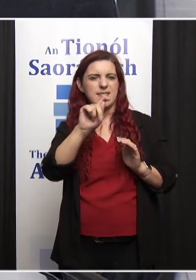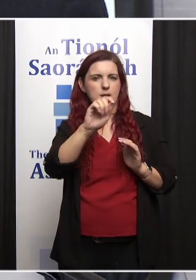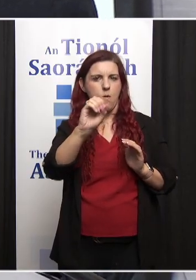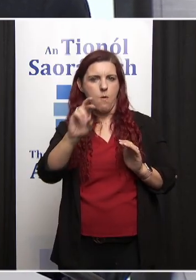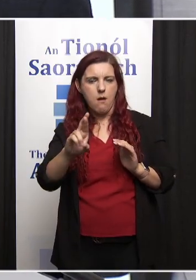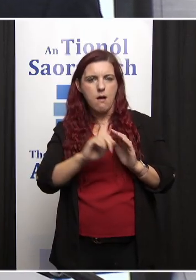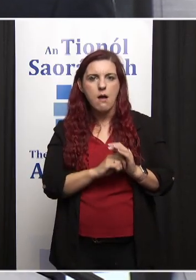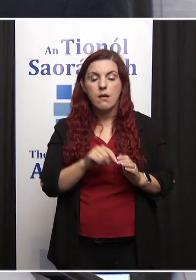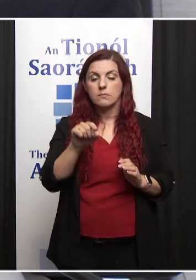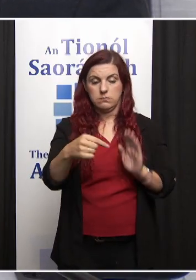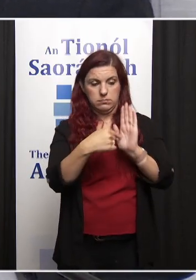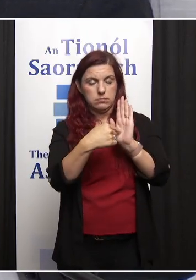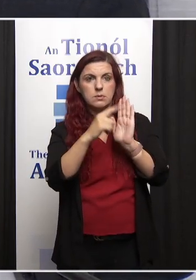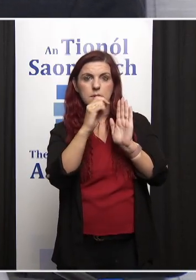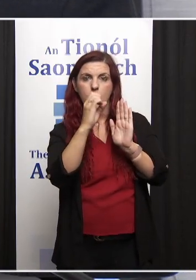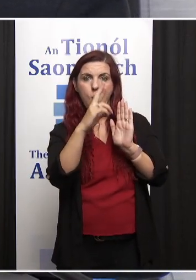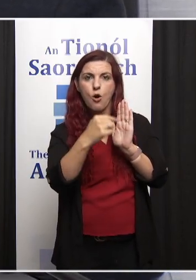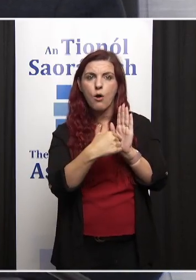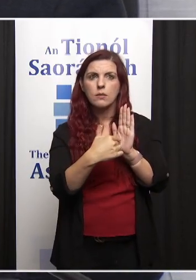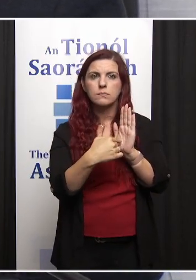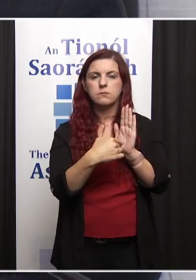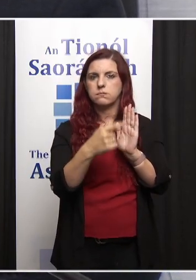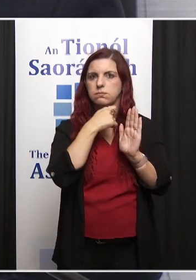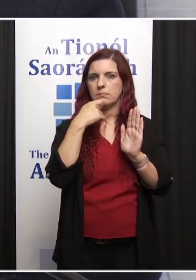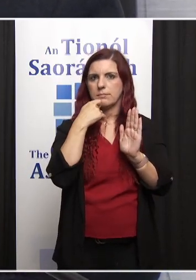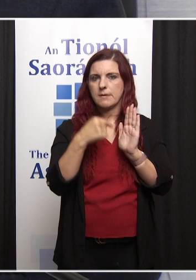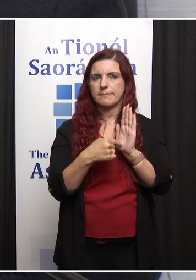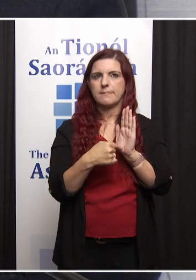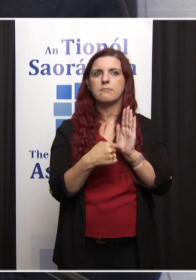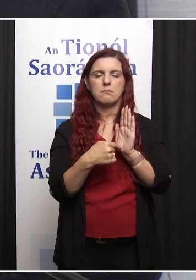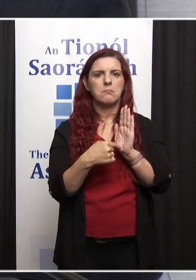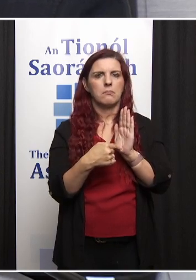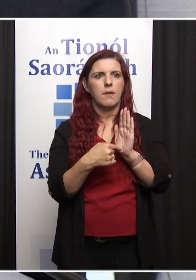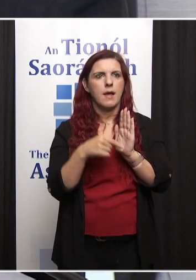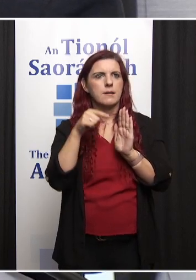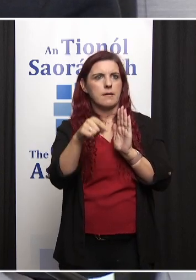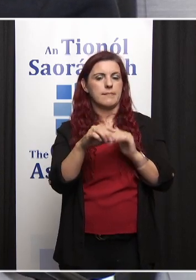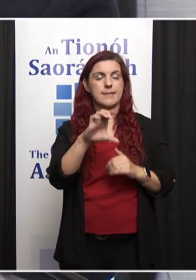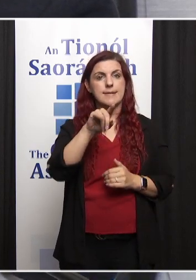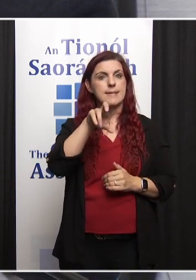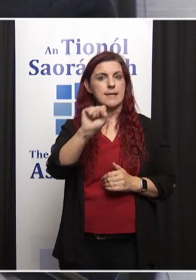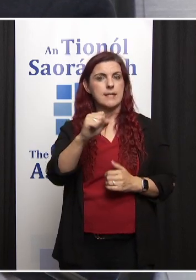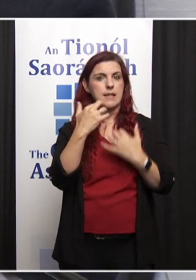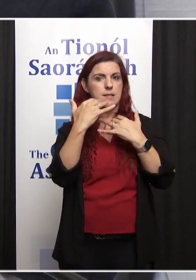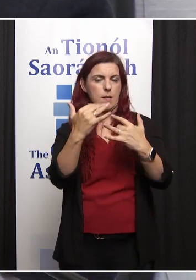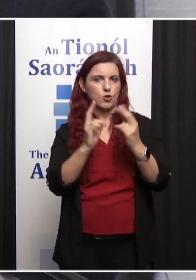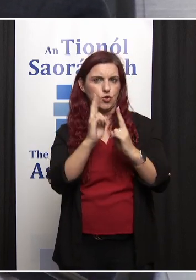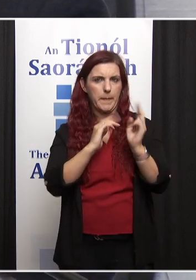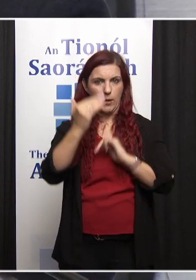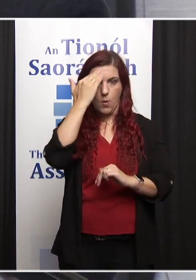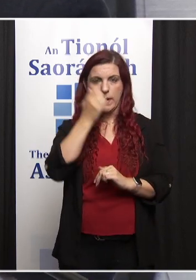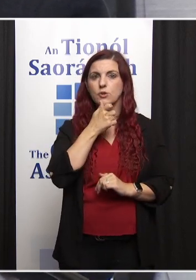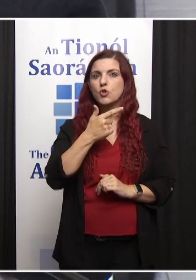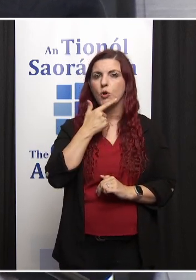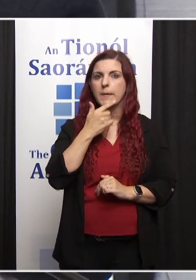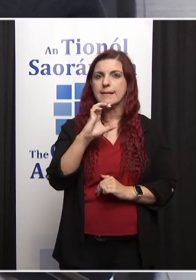look at those, our terms of reference dictate from the government that a Citizens' Assembly, to be known as the Dublin Citizens'